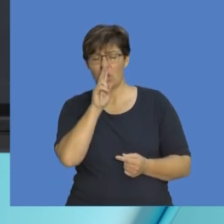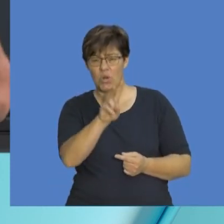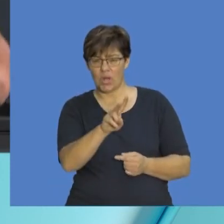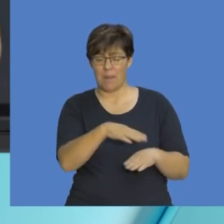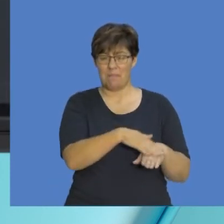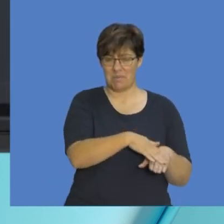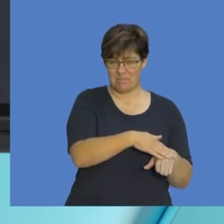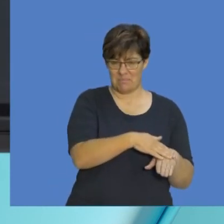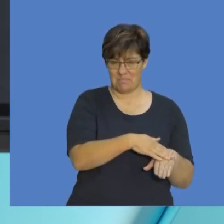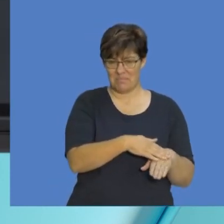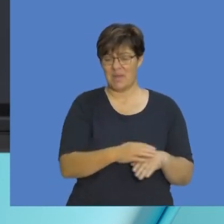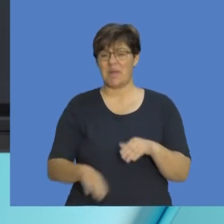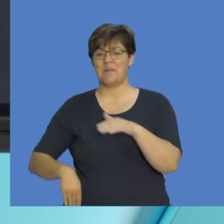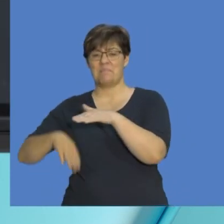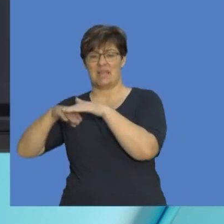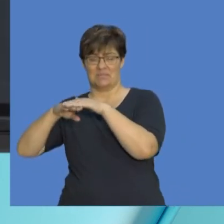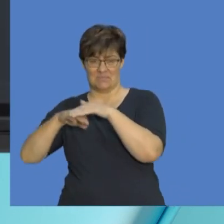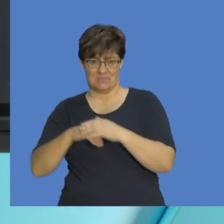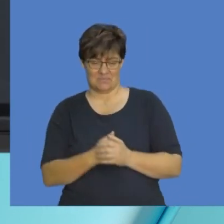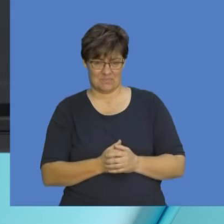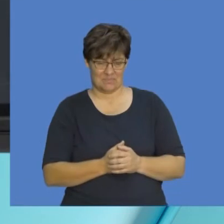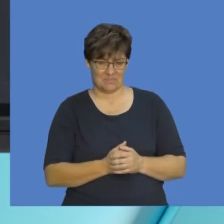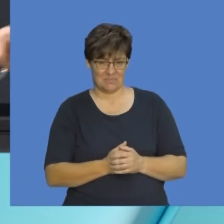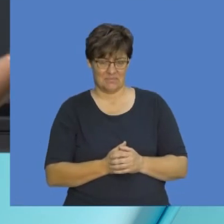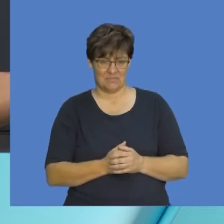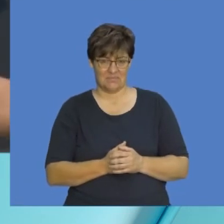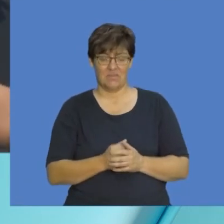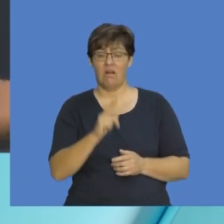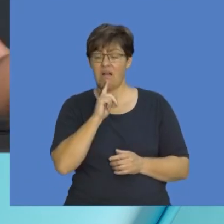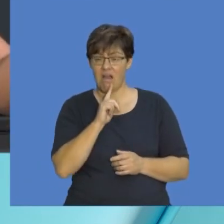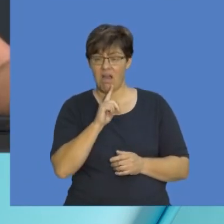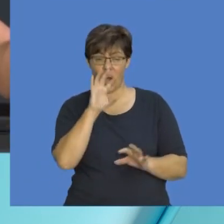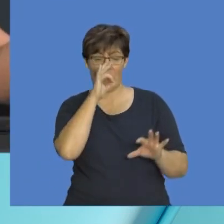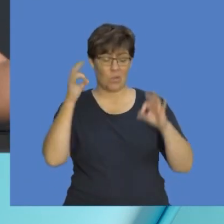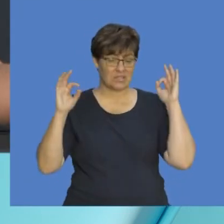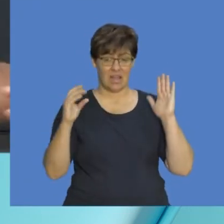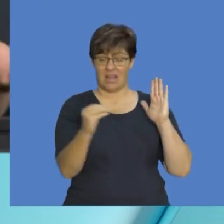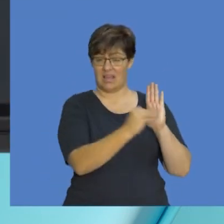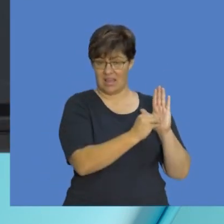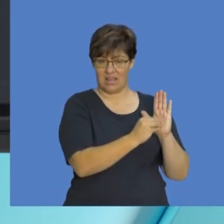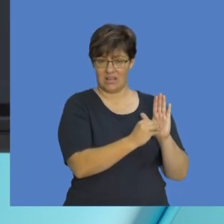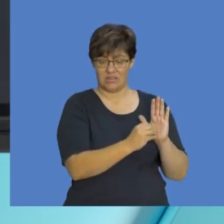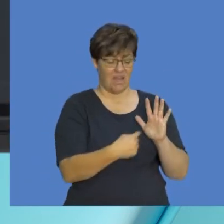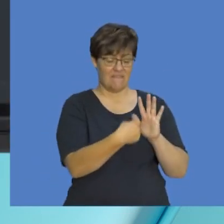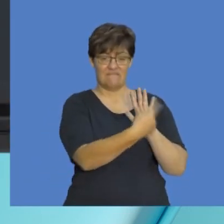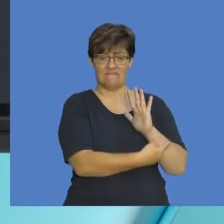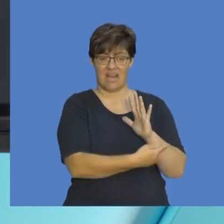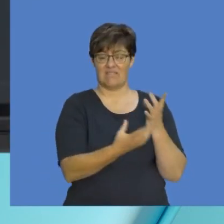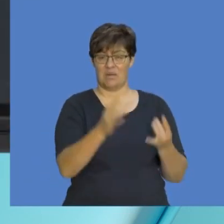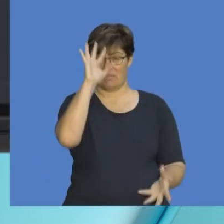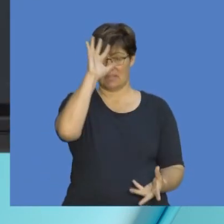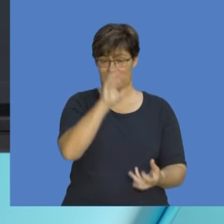have to look at the minimum and the maximum. And remember, the whisker plots represent the